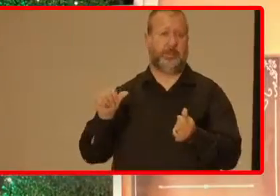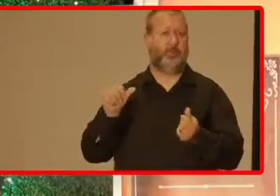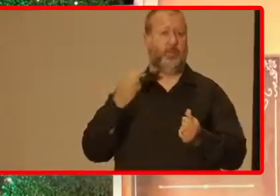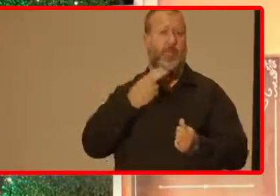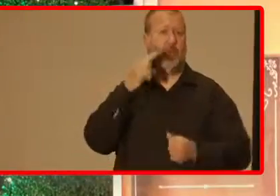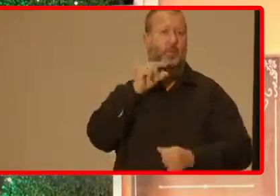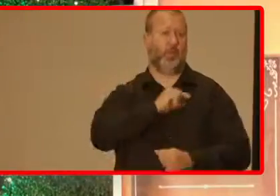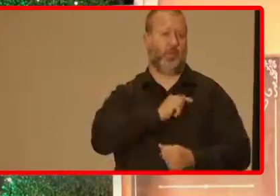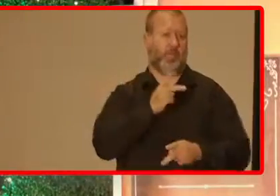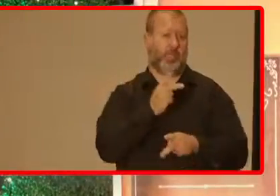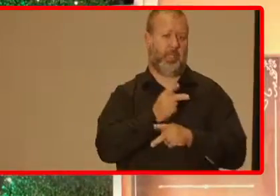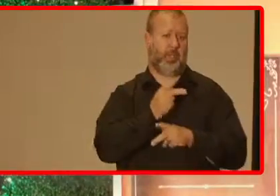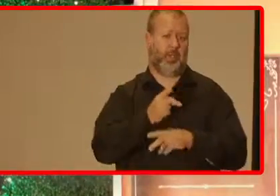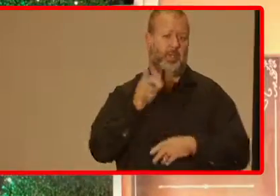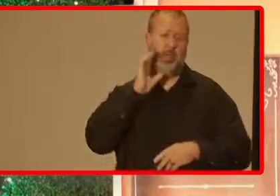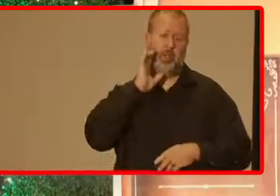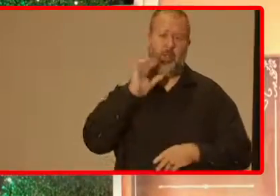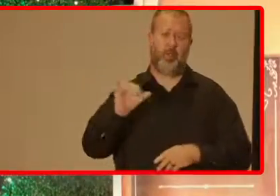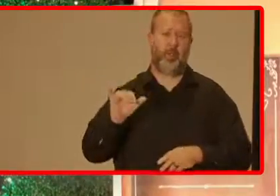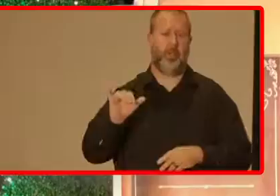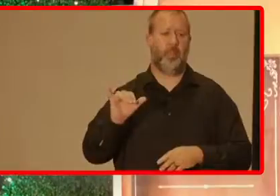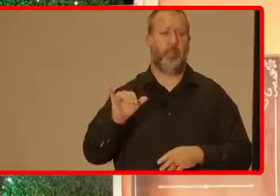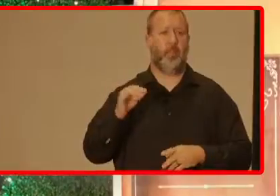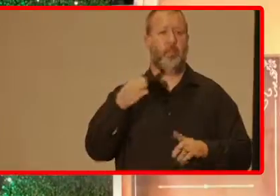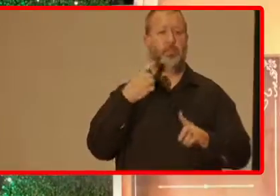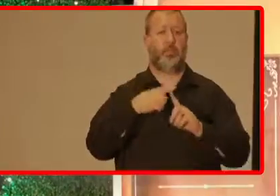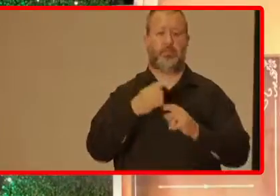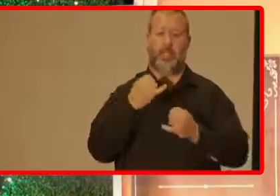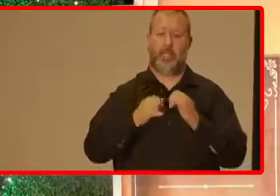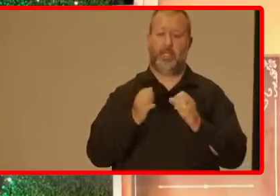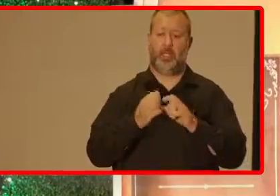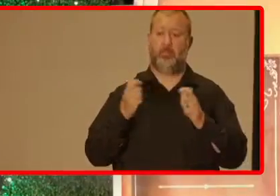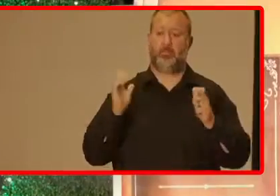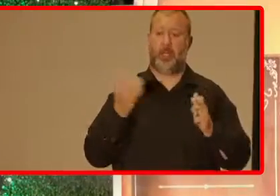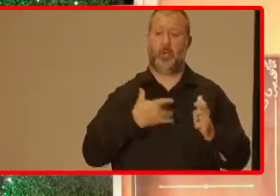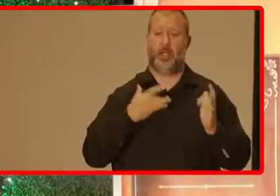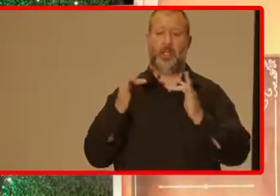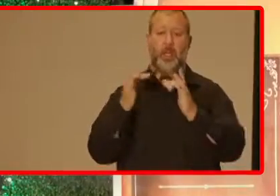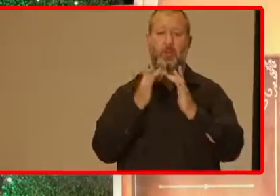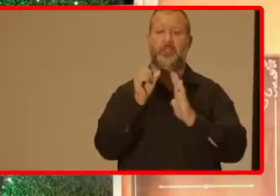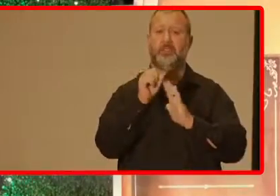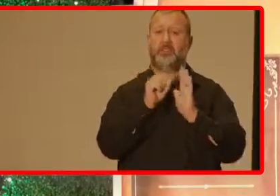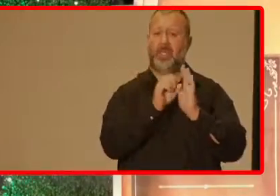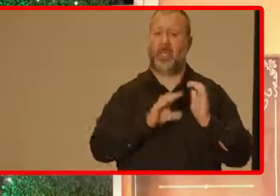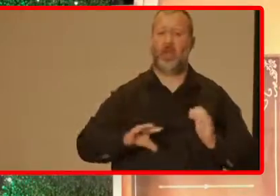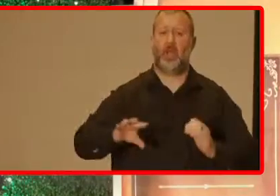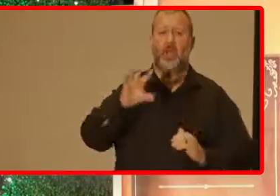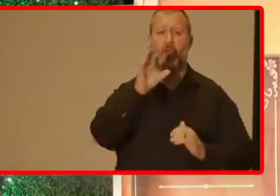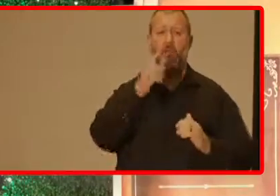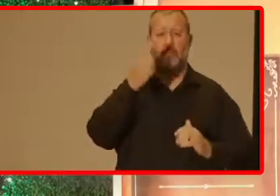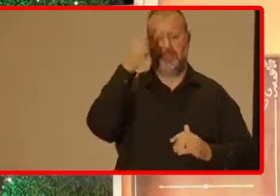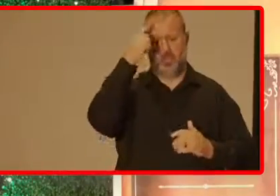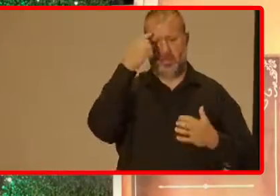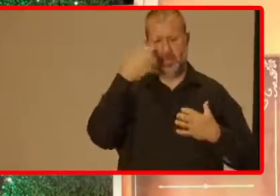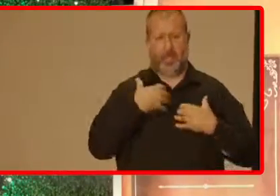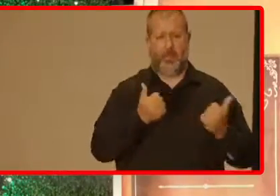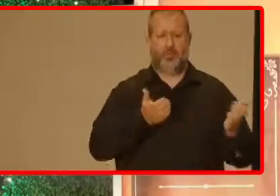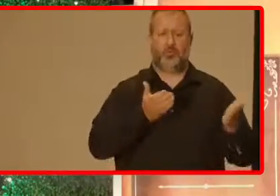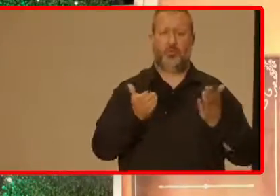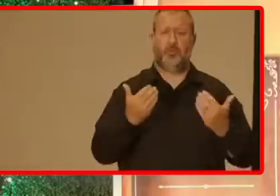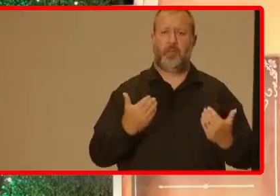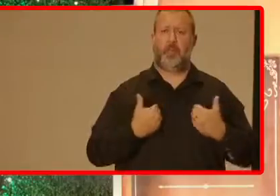for children and youth with special health care needs. And finally, expanding our network, our statewide network of mental health